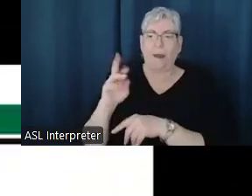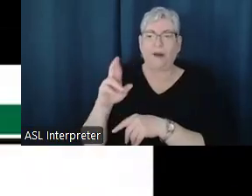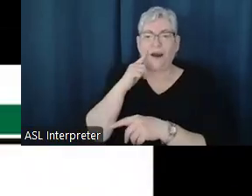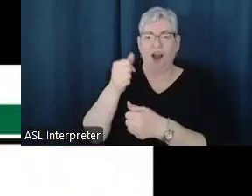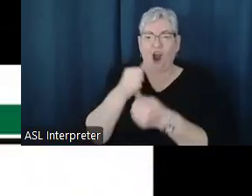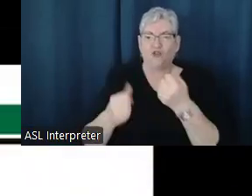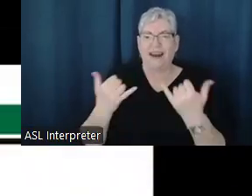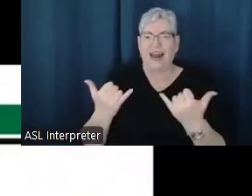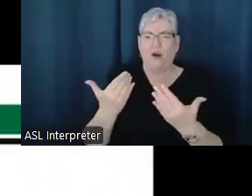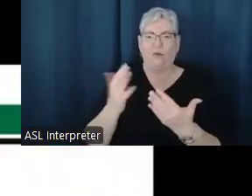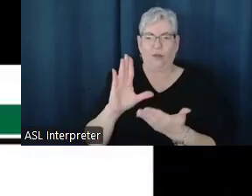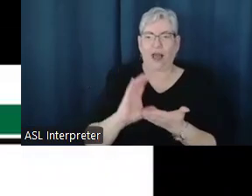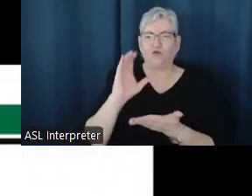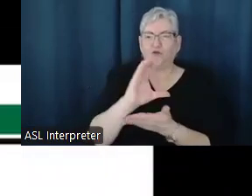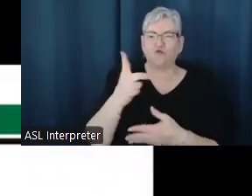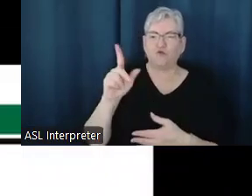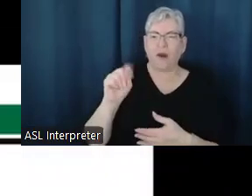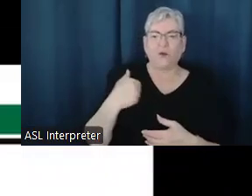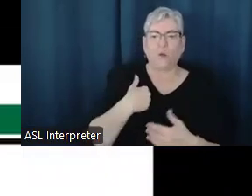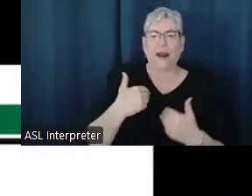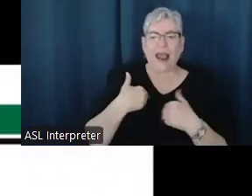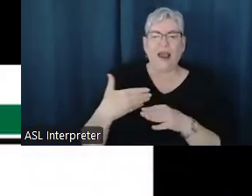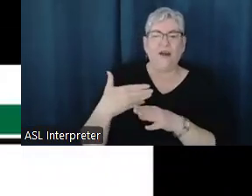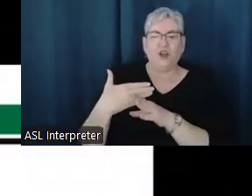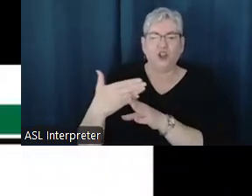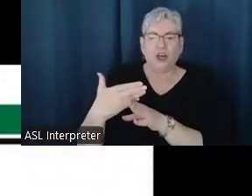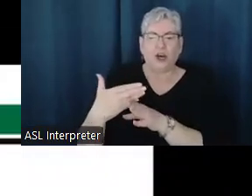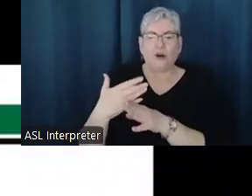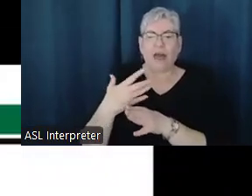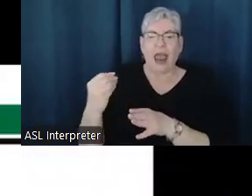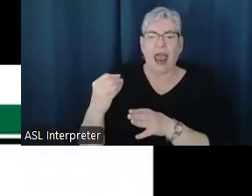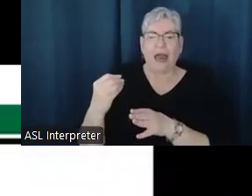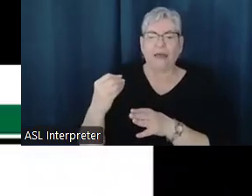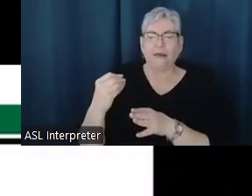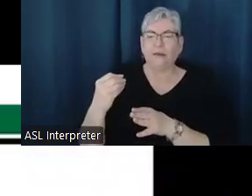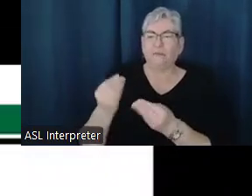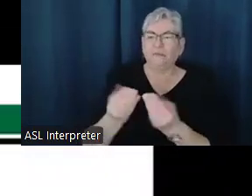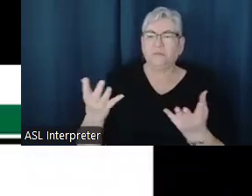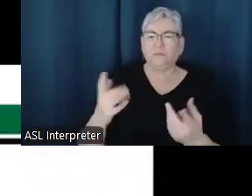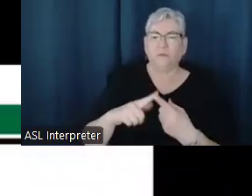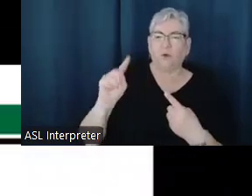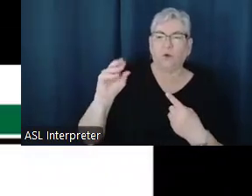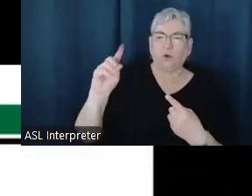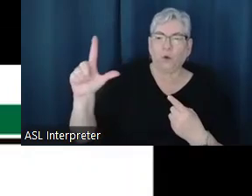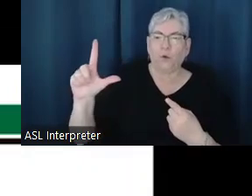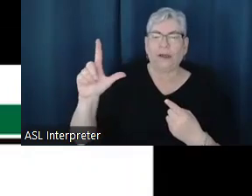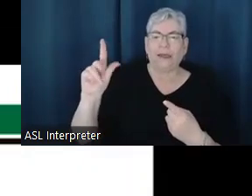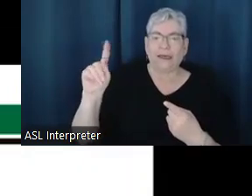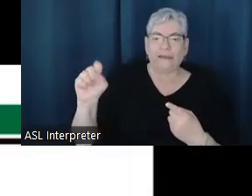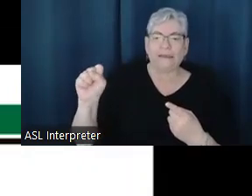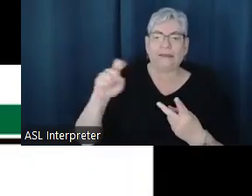grants, is we have shared and provided toolkits, webinars, email resources,